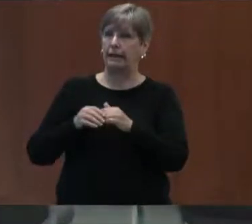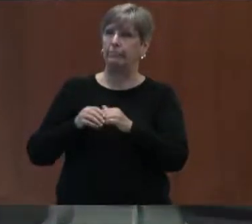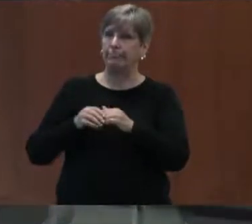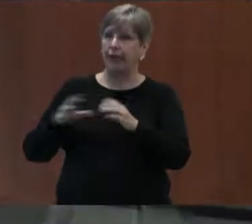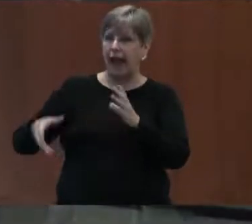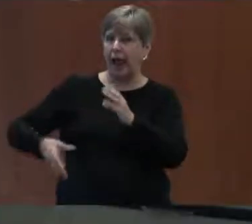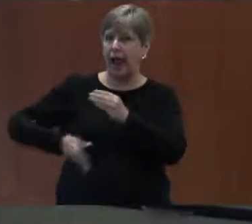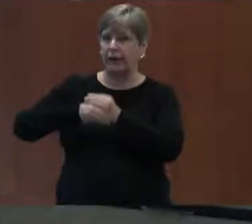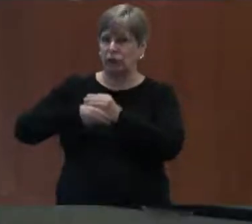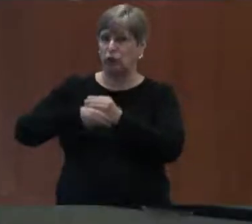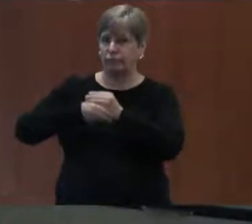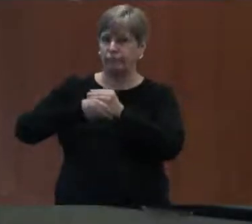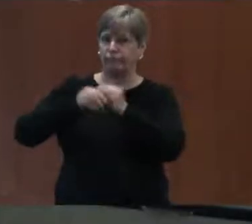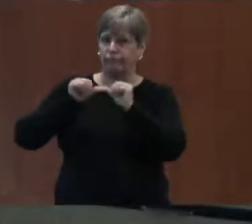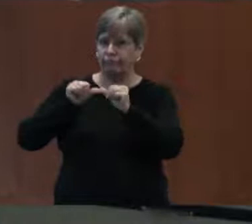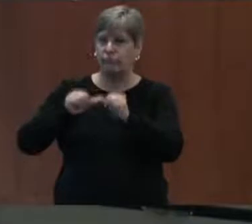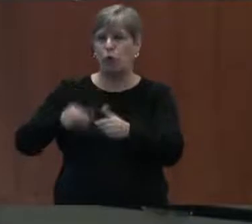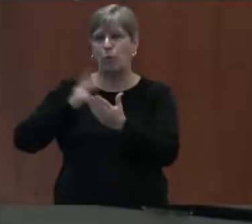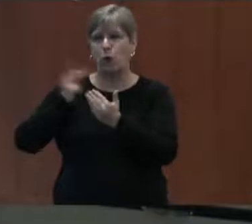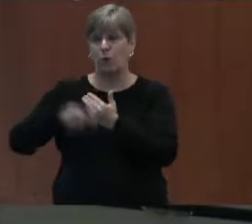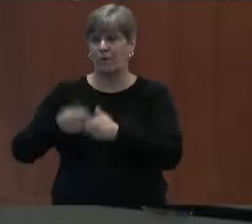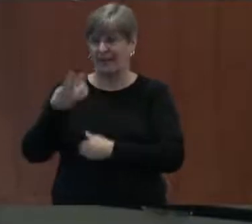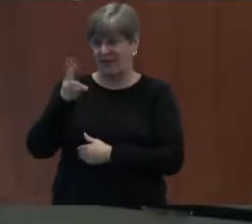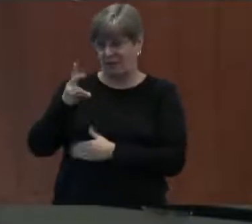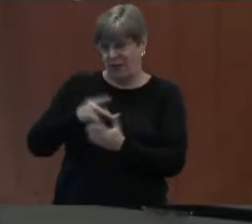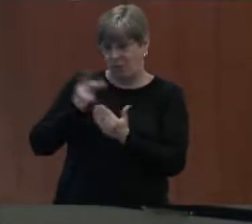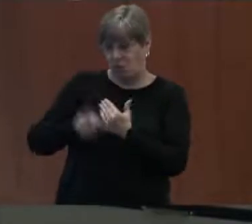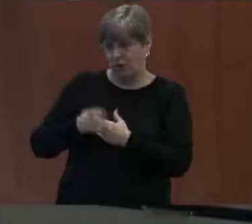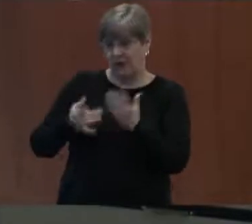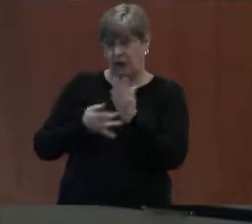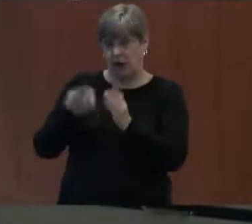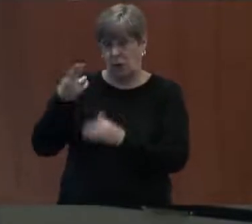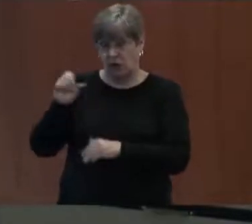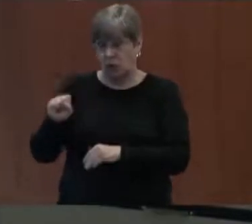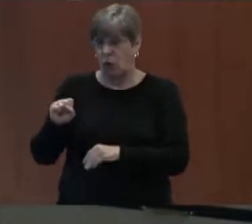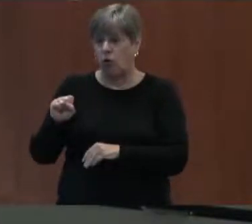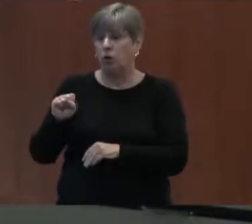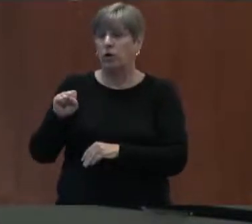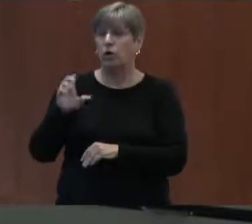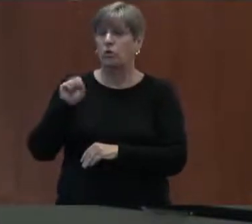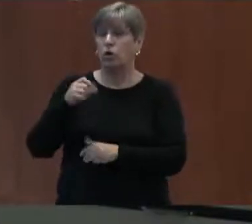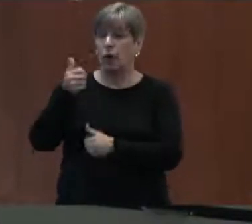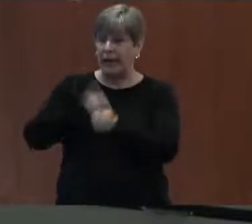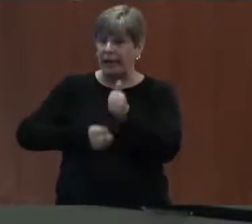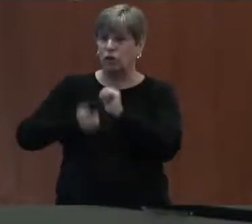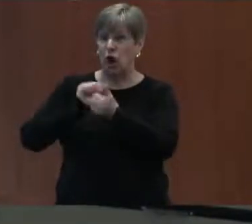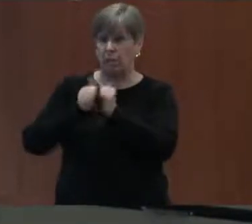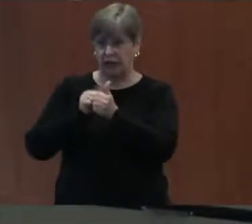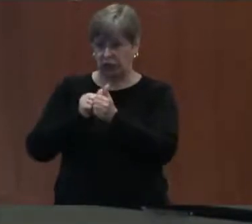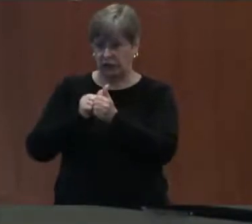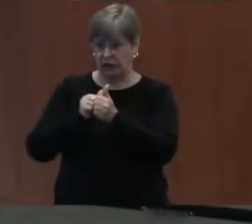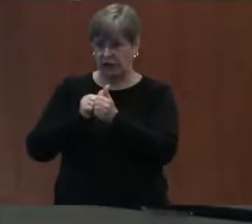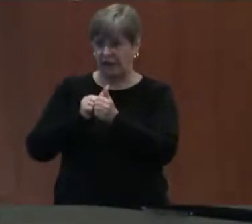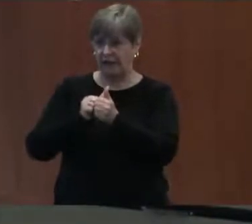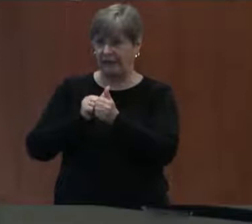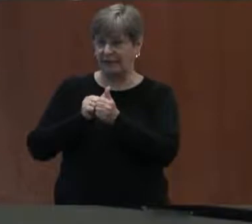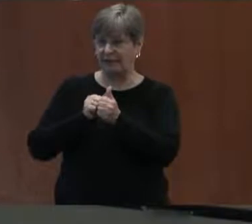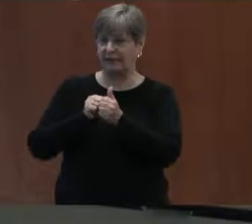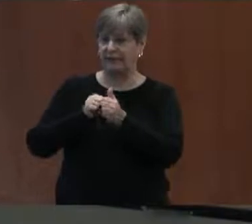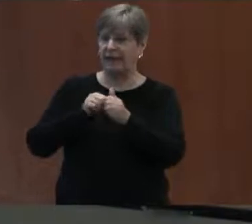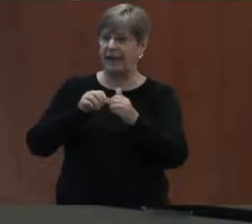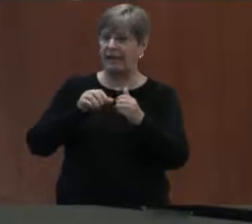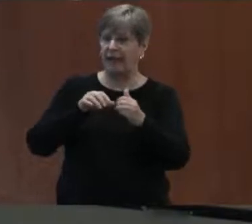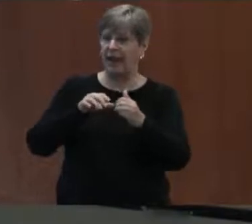So we have 17 programs, at Tech High. So Right. Each of the competitions is an extension of the classroom.